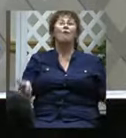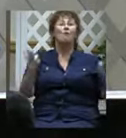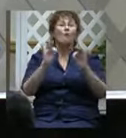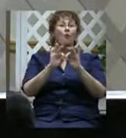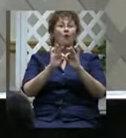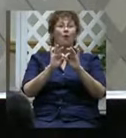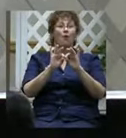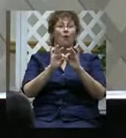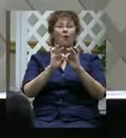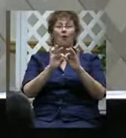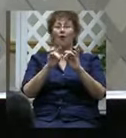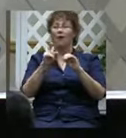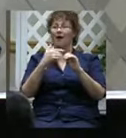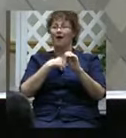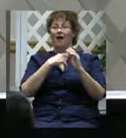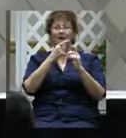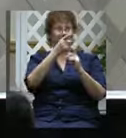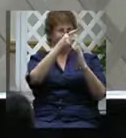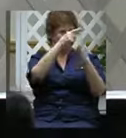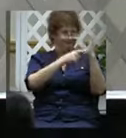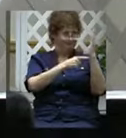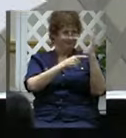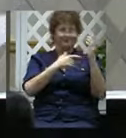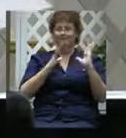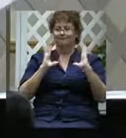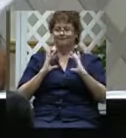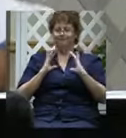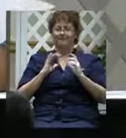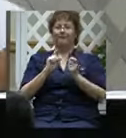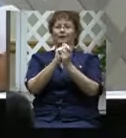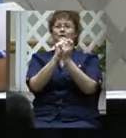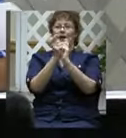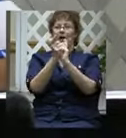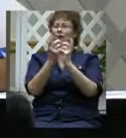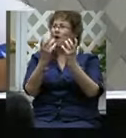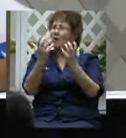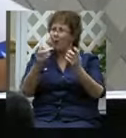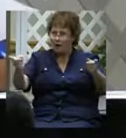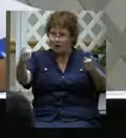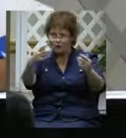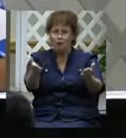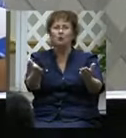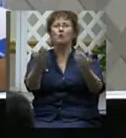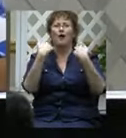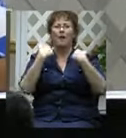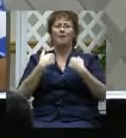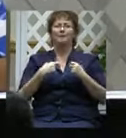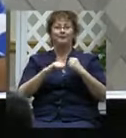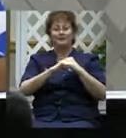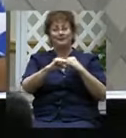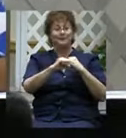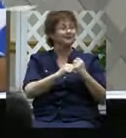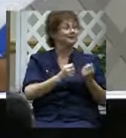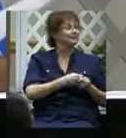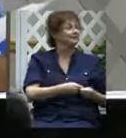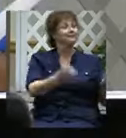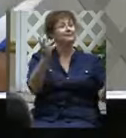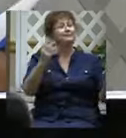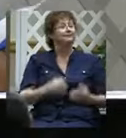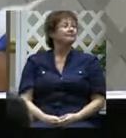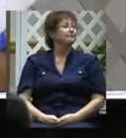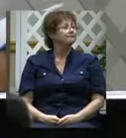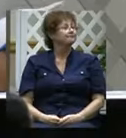when we have a flyer and we're getting it translated, the point is that we want them to come to an event. And if I get a flyer that's translated, but it doesn't